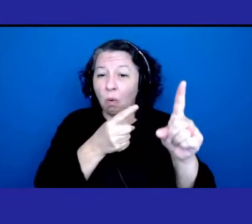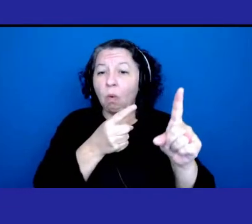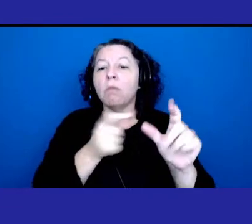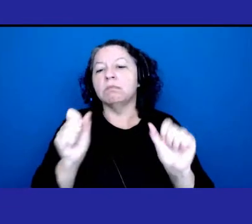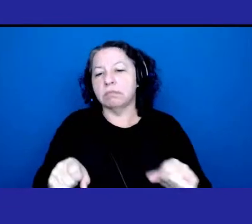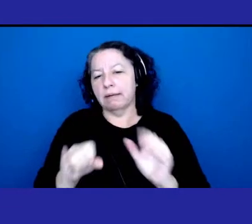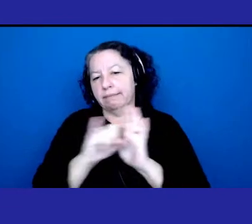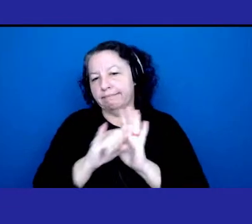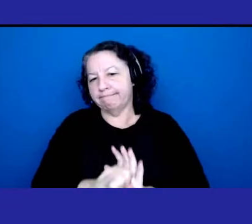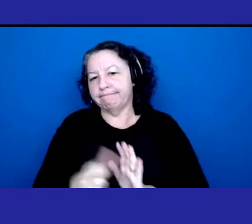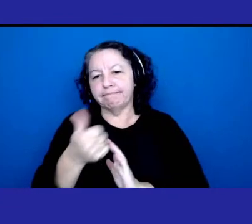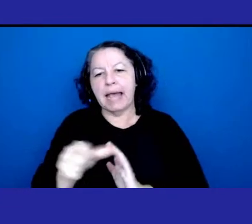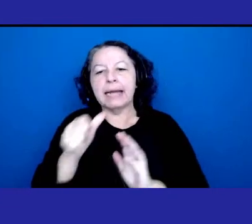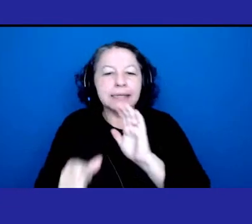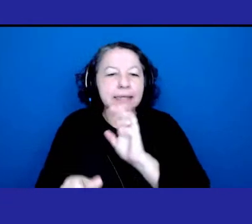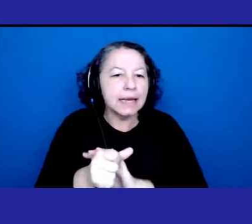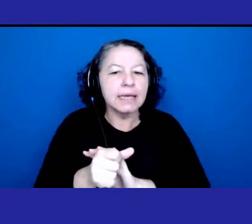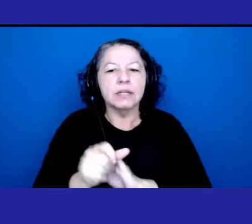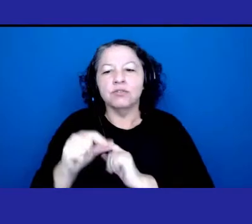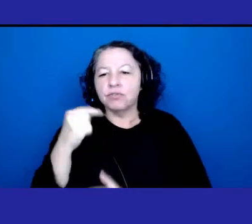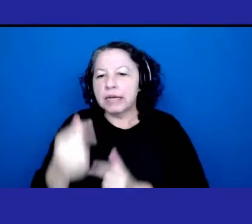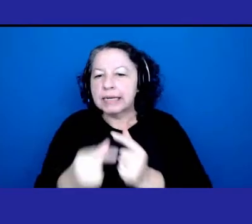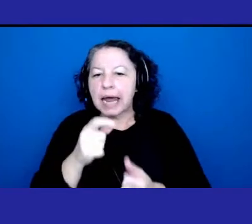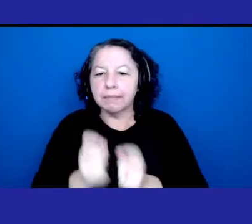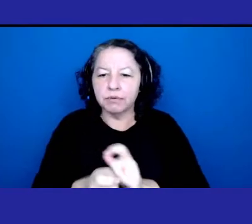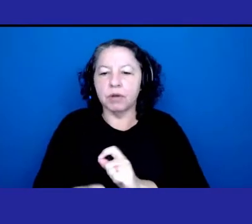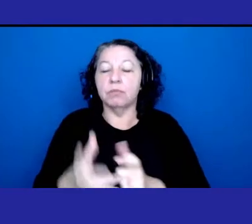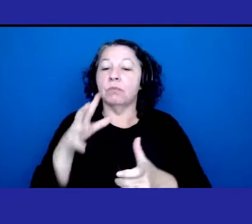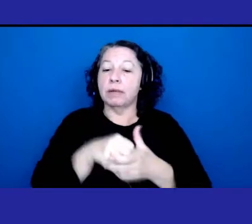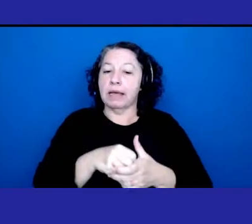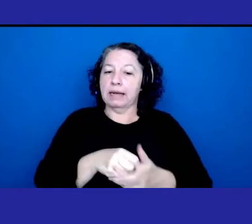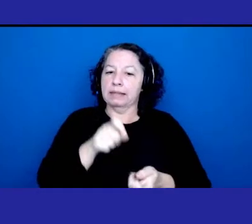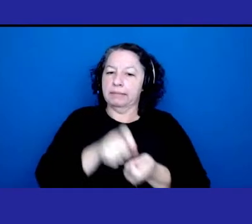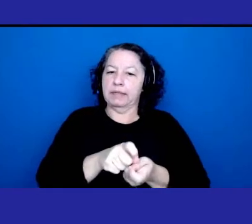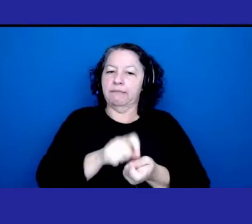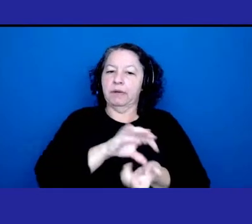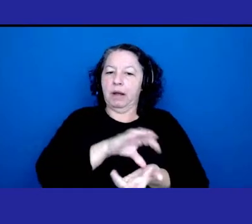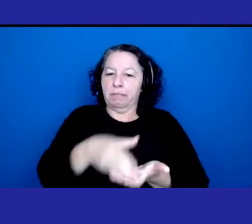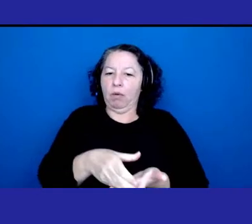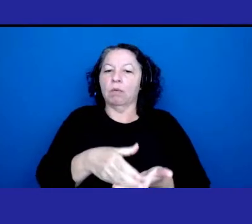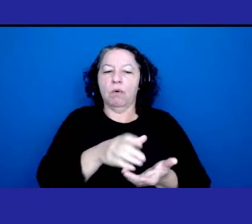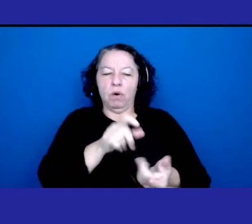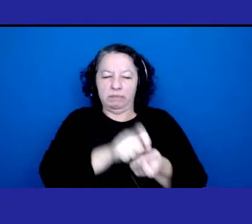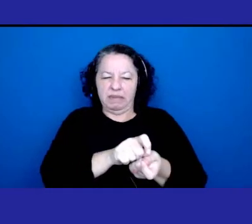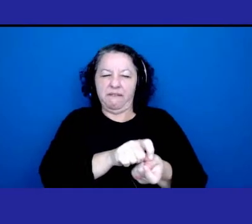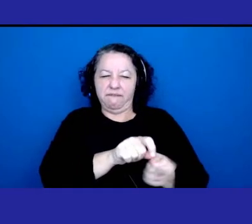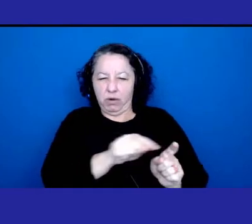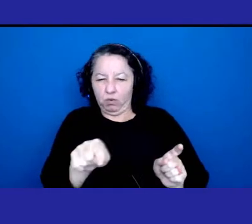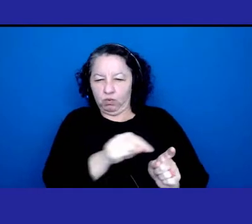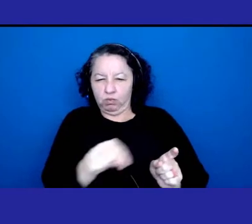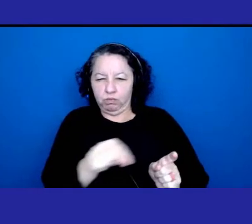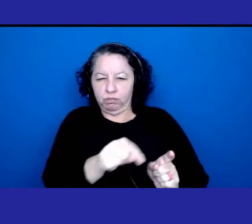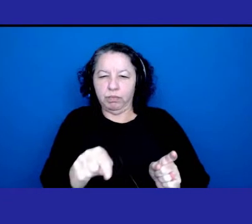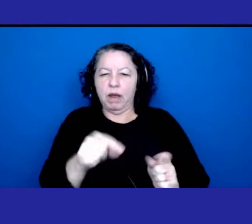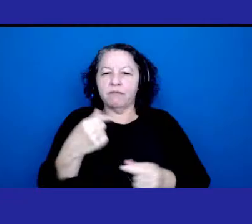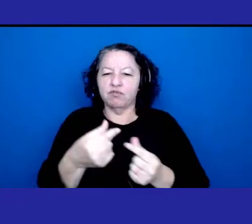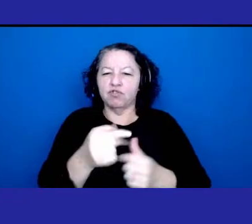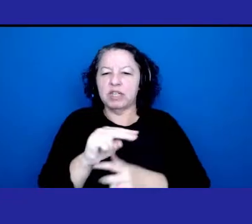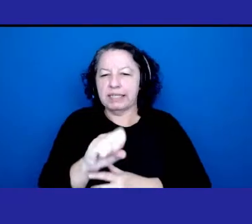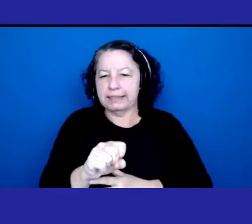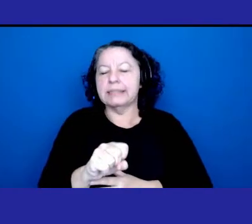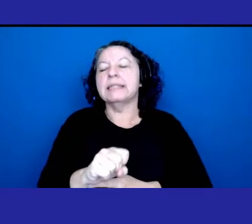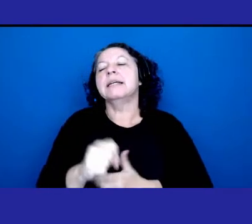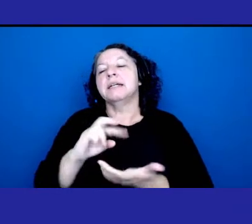any hidden genetic mutations in a select number of genes that could put a child at risk of a serious condition.